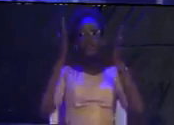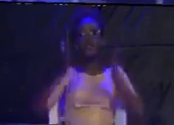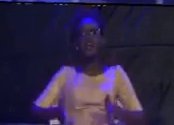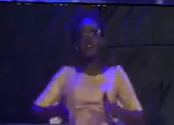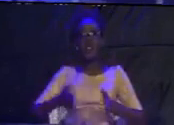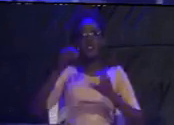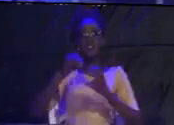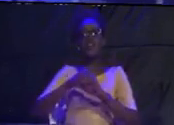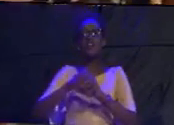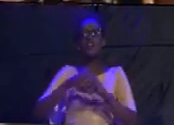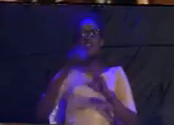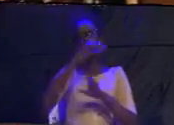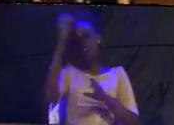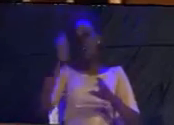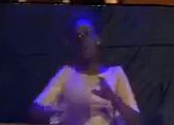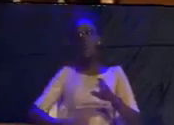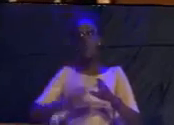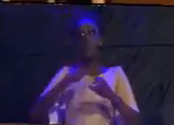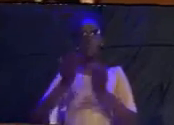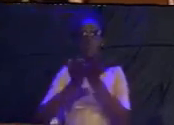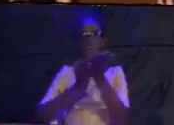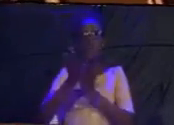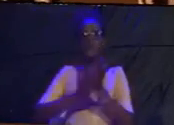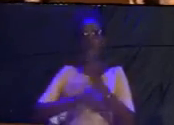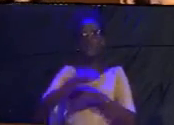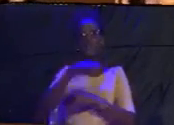Great churches in Africa are going to be servants of God.